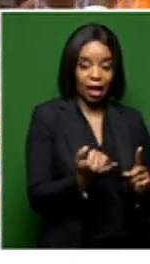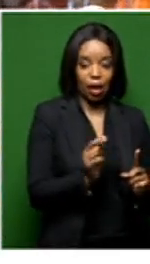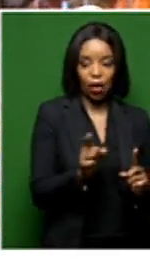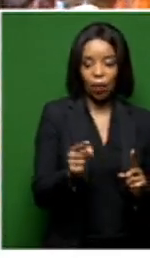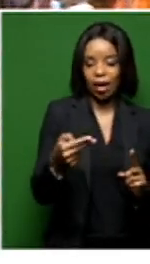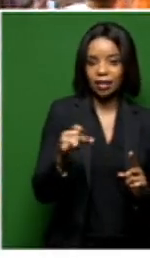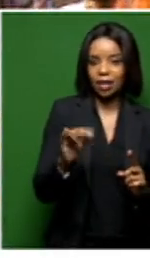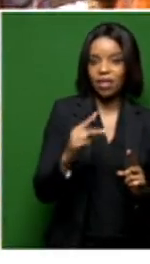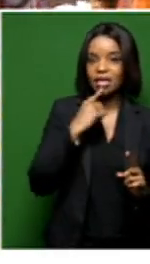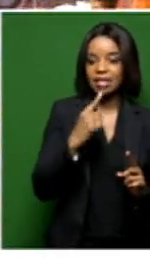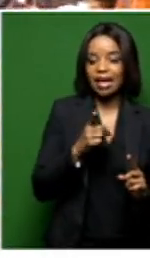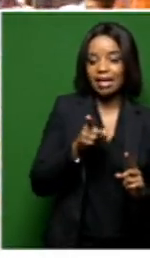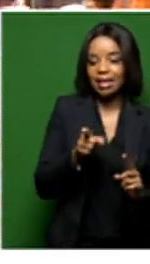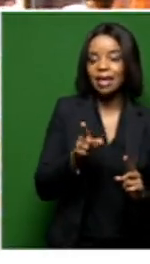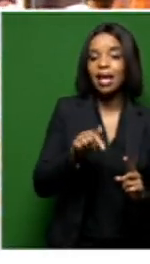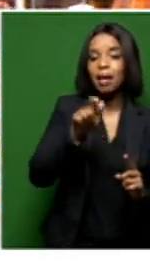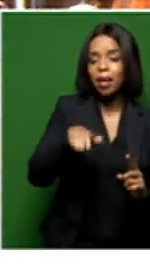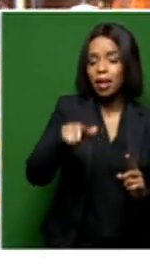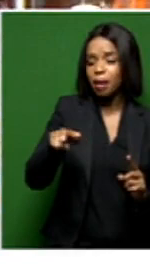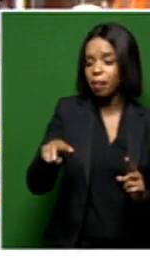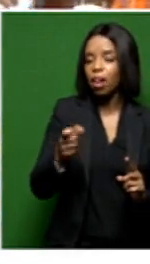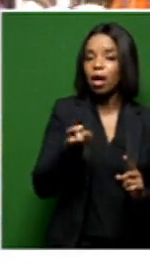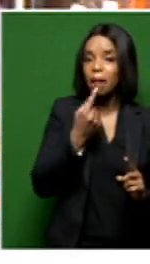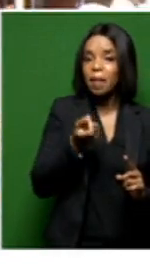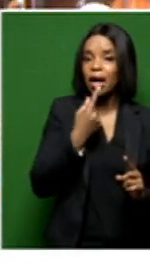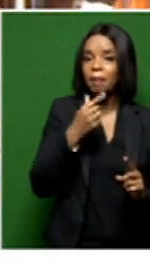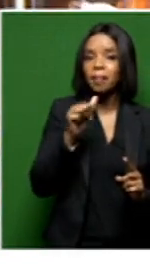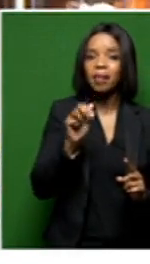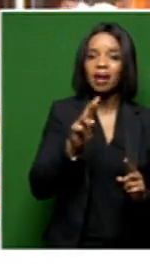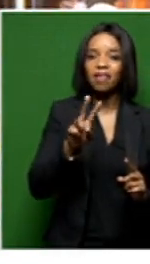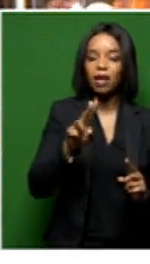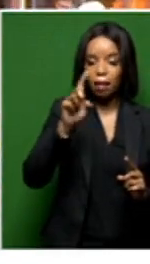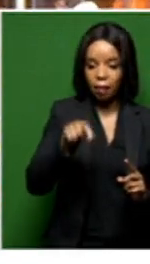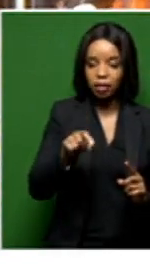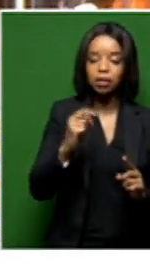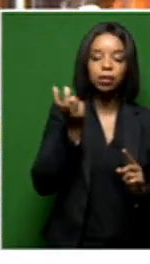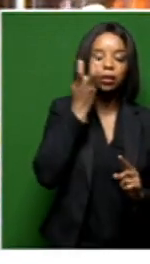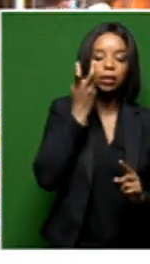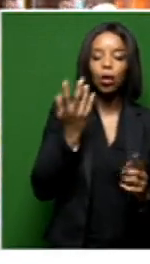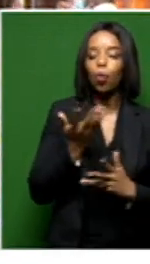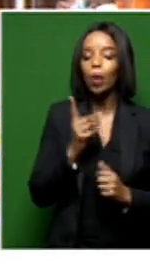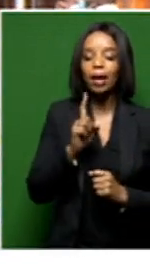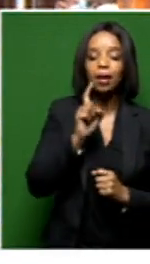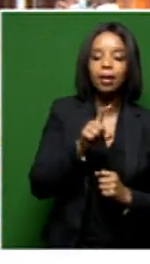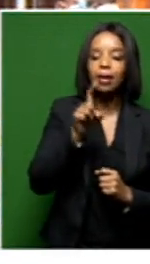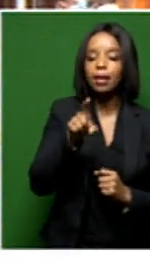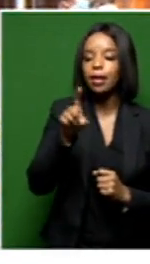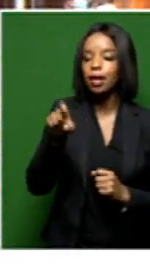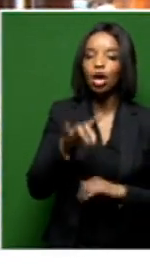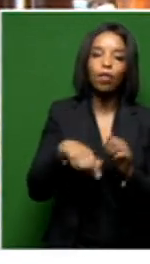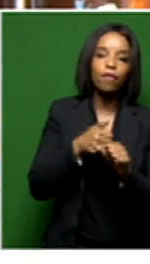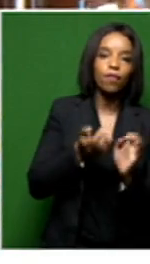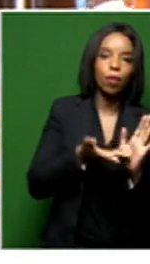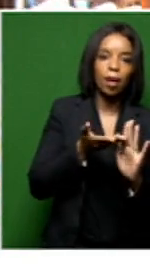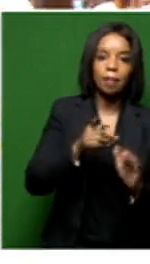on ARVs, we must do contact tracing and follow up. The community health care